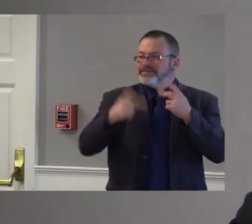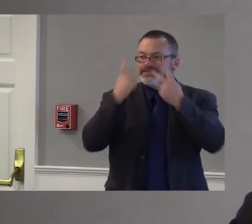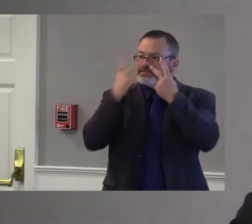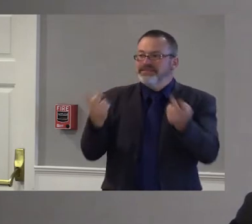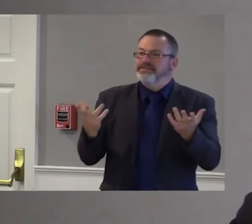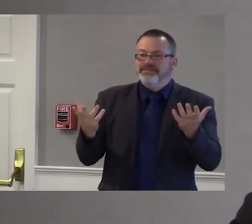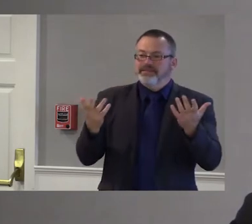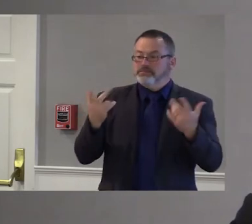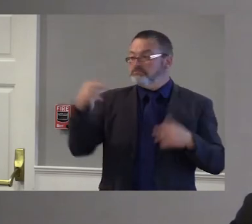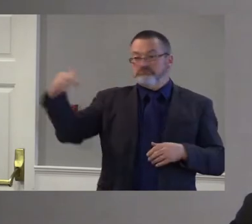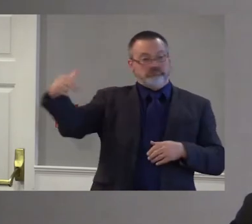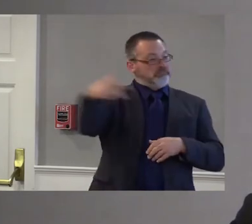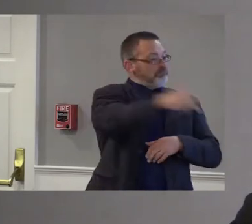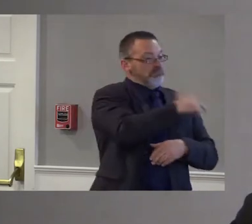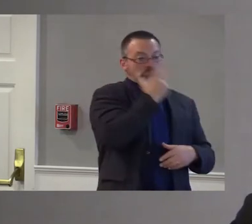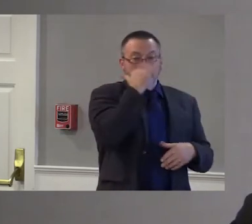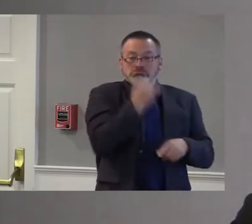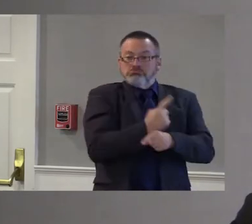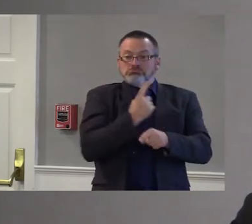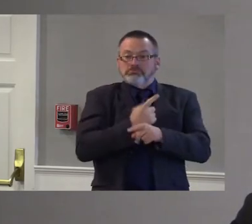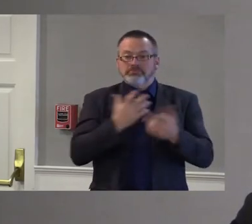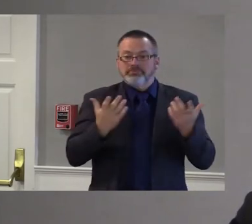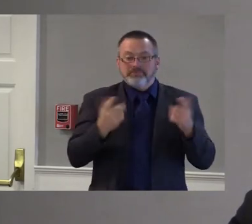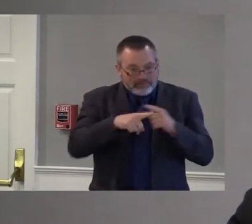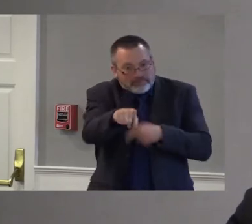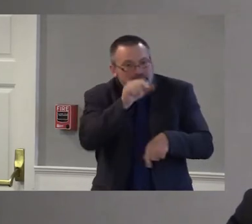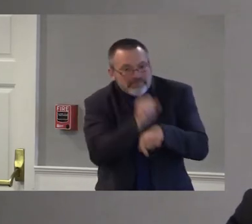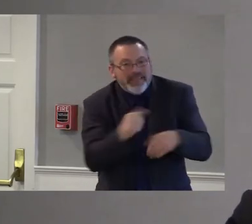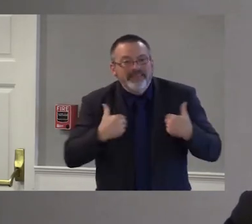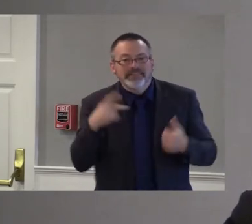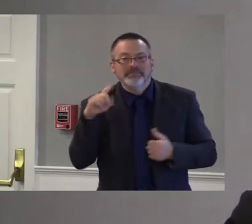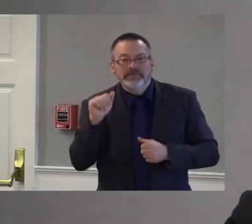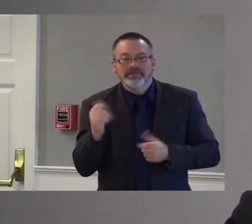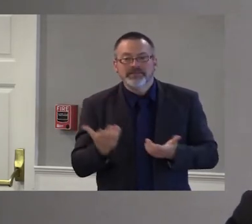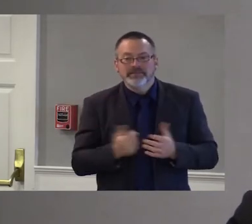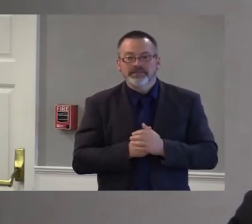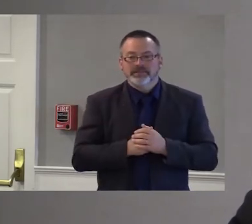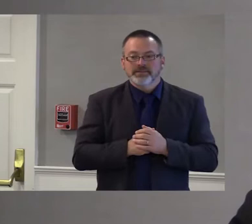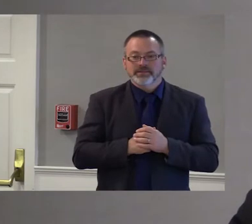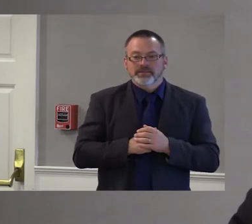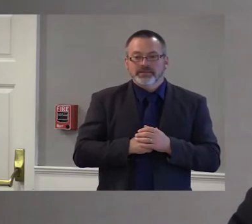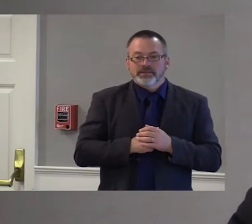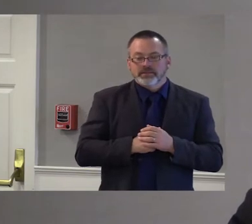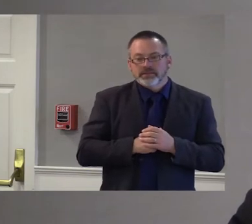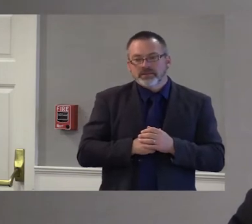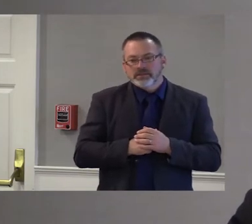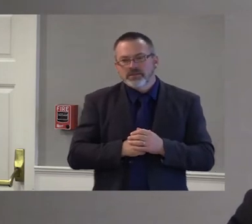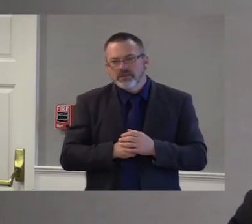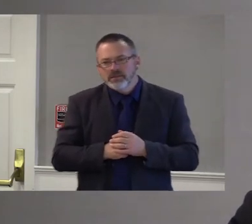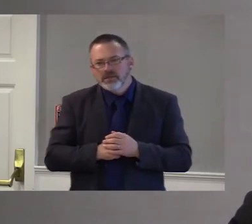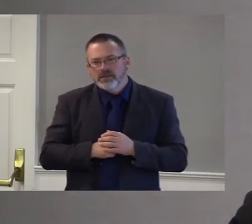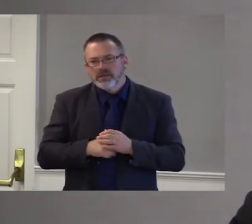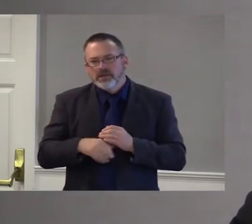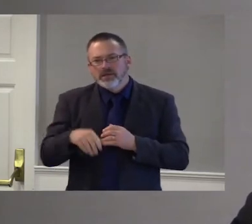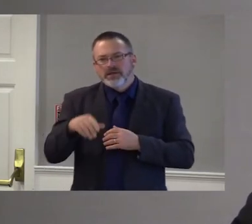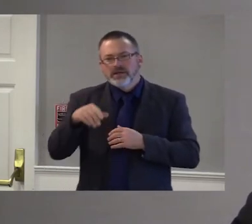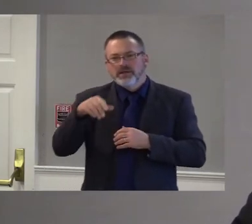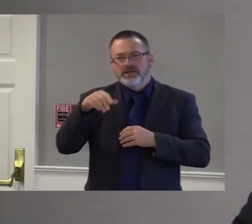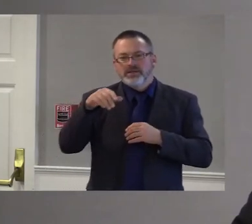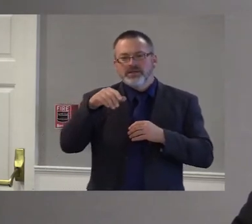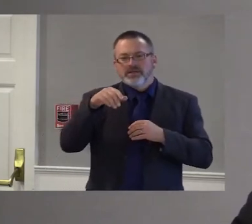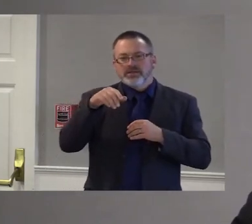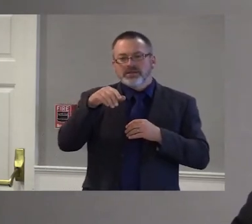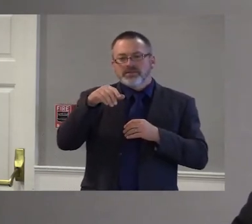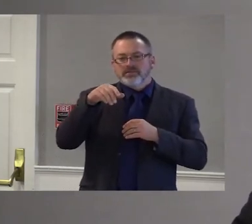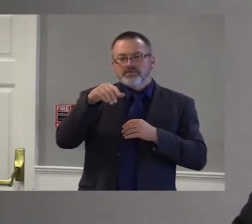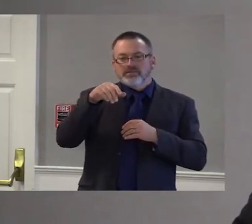aggressive cancer, endometrial stromal sarcoma, stage 4B. Looking at me here today, you'd likely